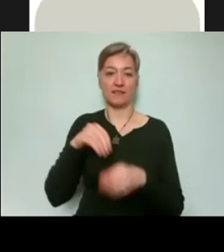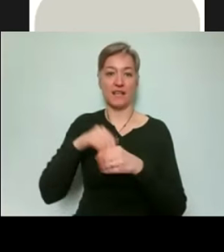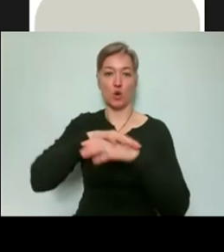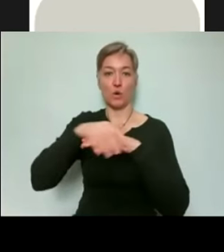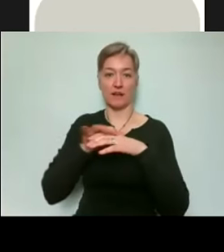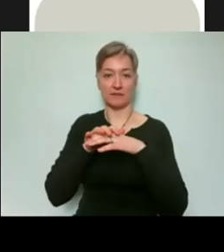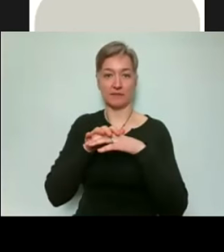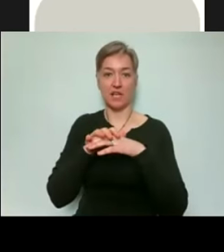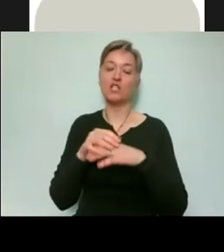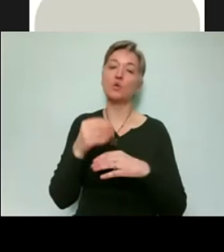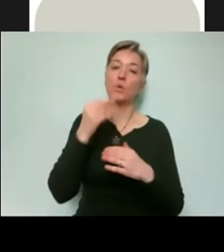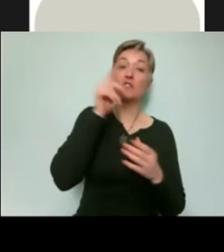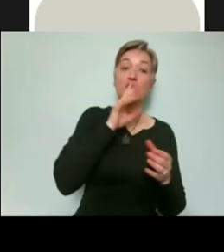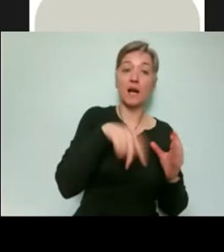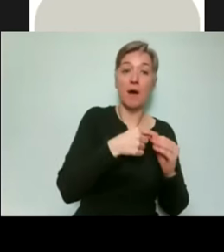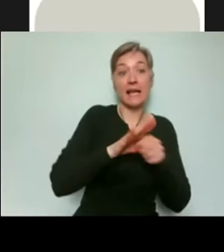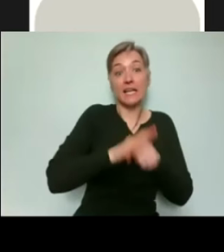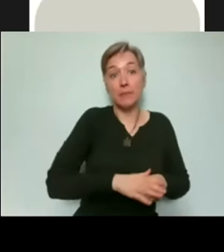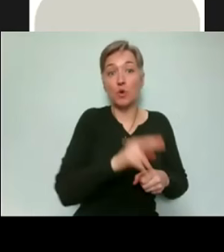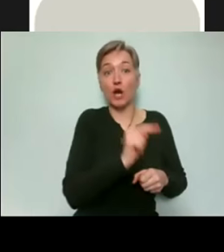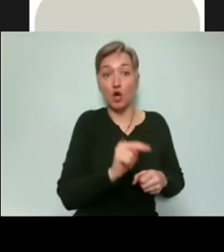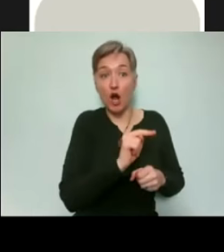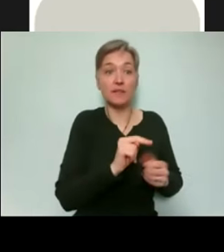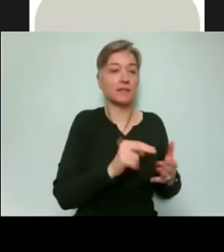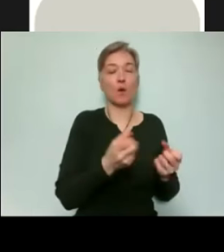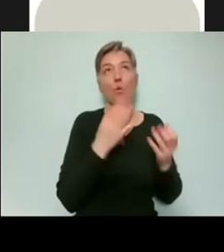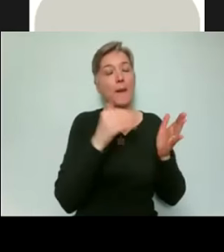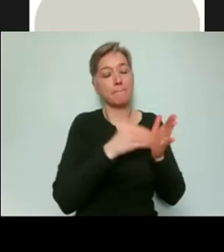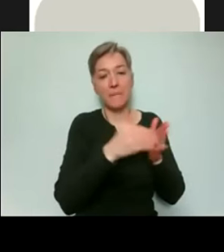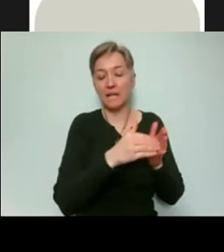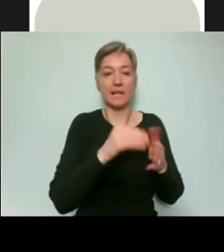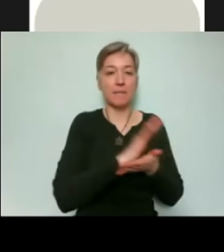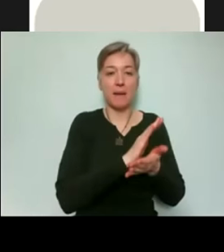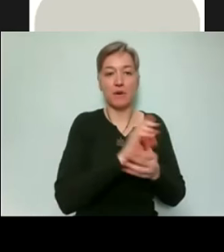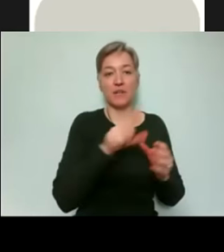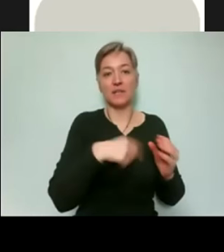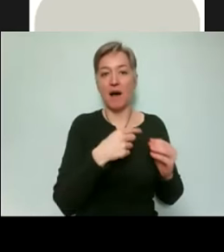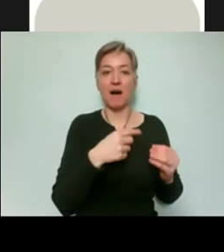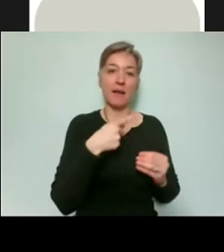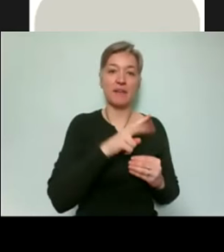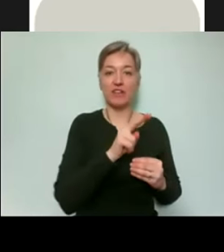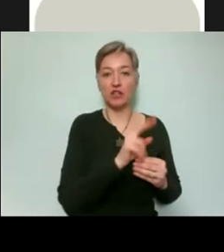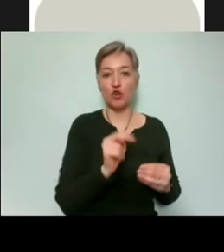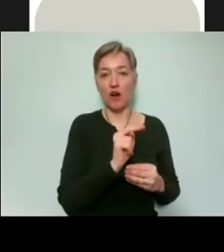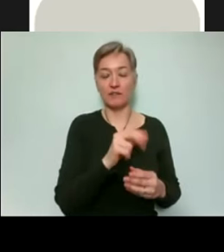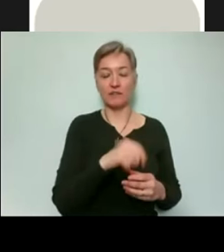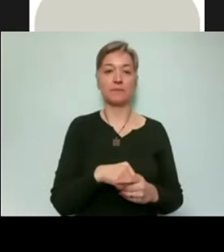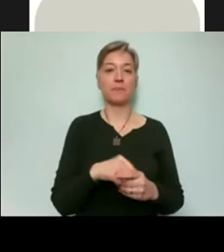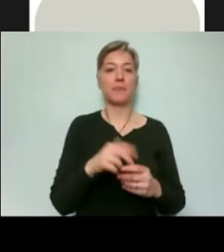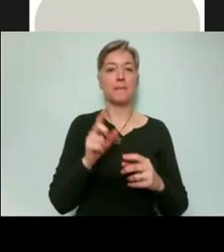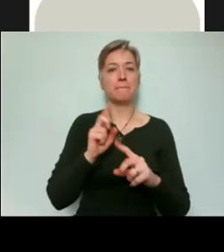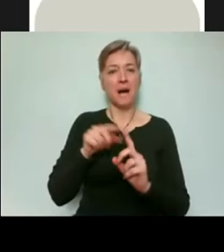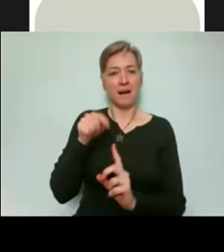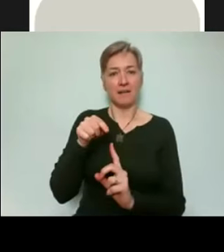across inhibitory neurons. That's well known and well established. There are a million papers about PV neurons, but it's much less appreciated that there's